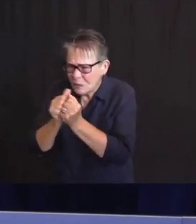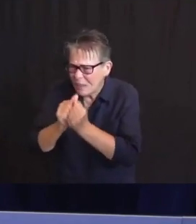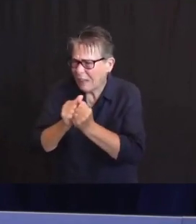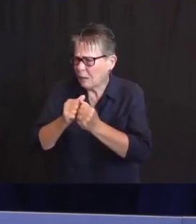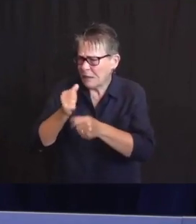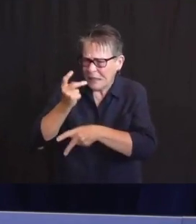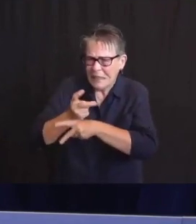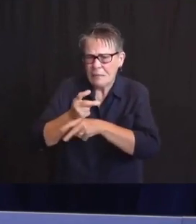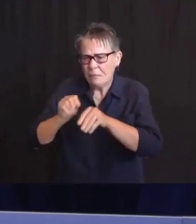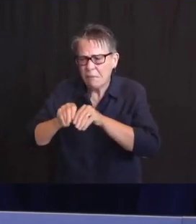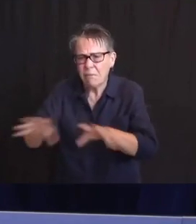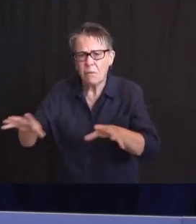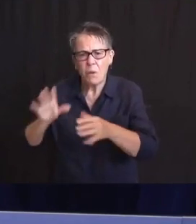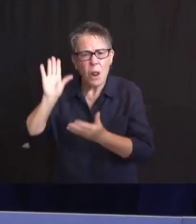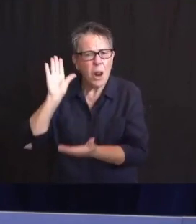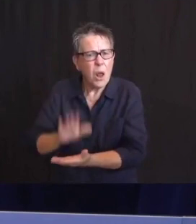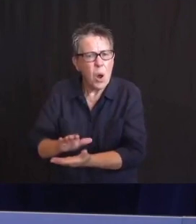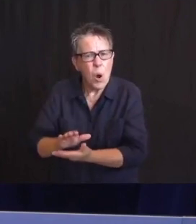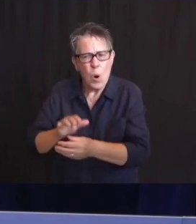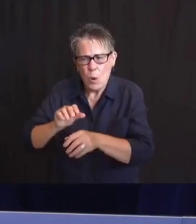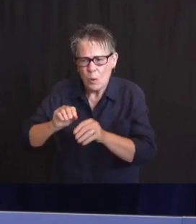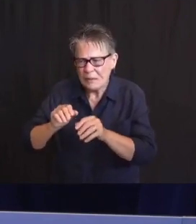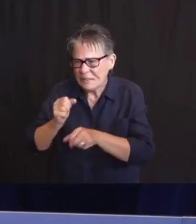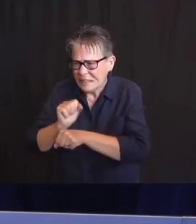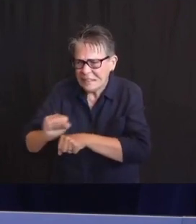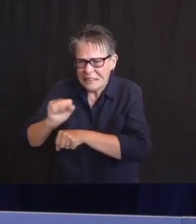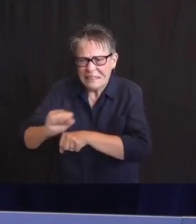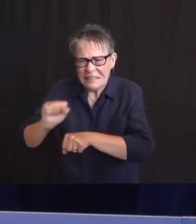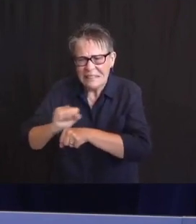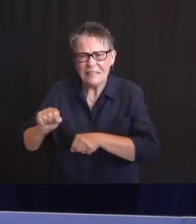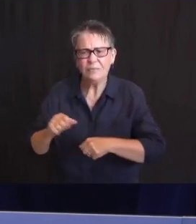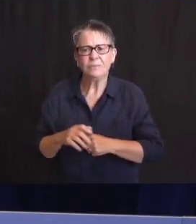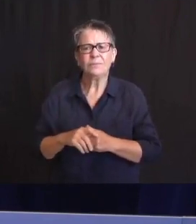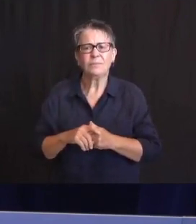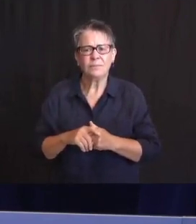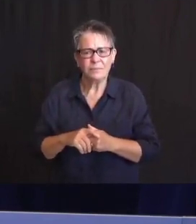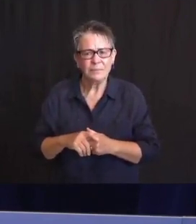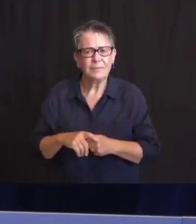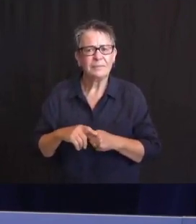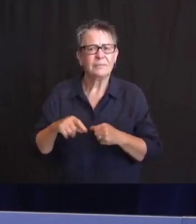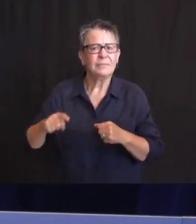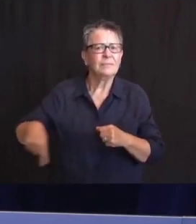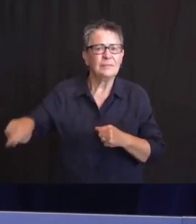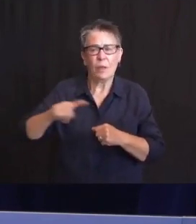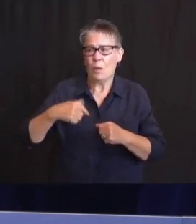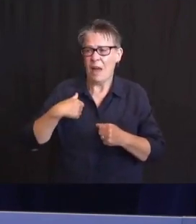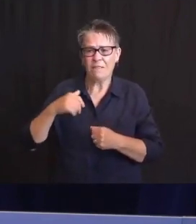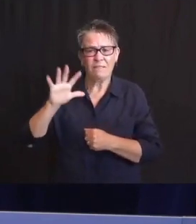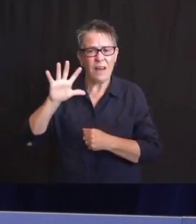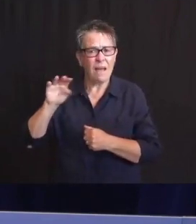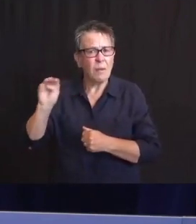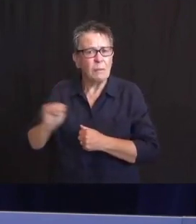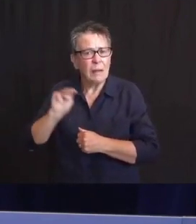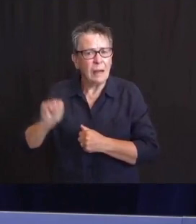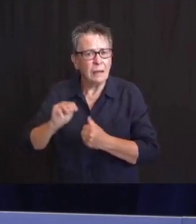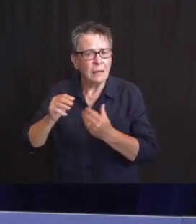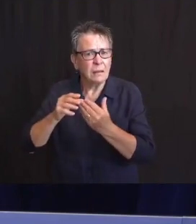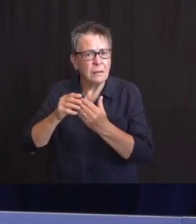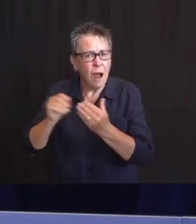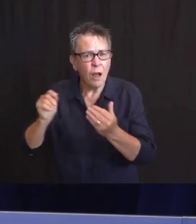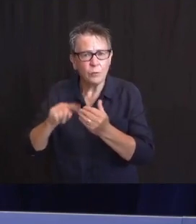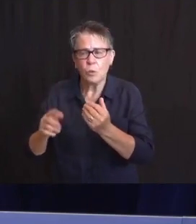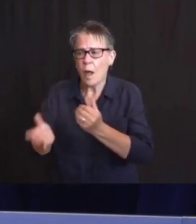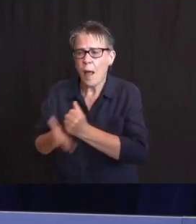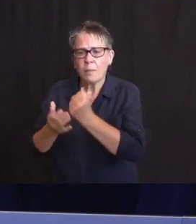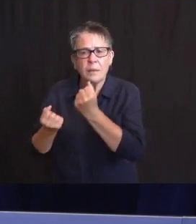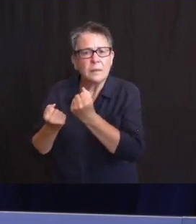department allocated $5 million in federal funding to support the local health departments to carry out critical local public health